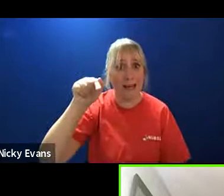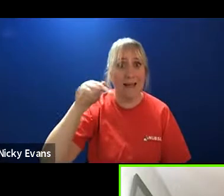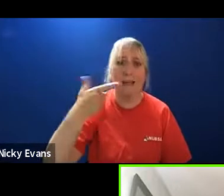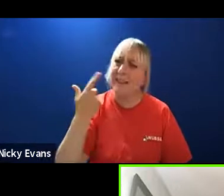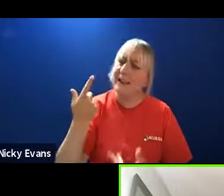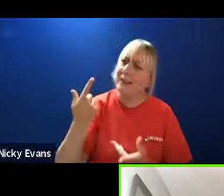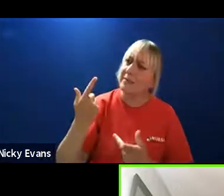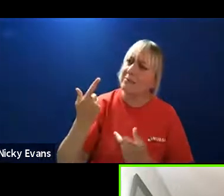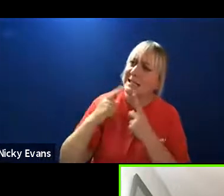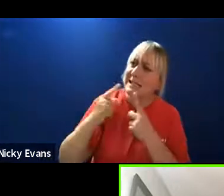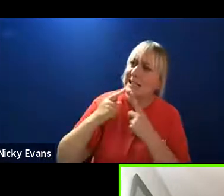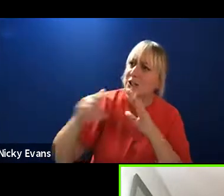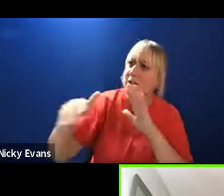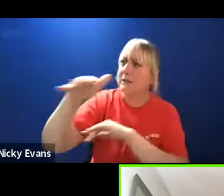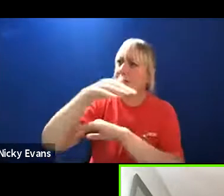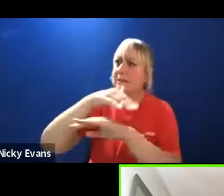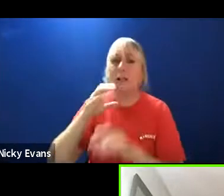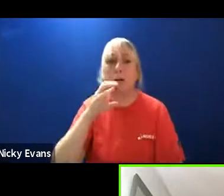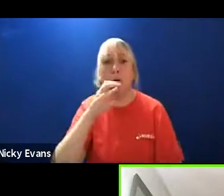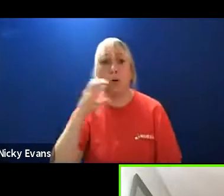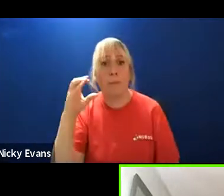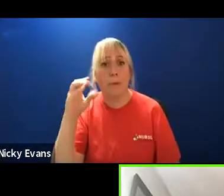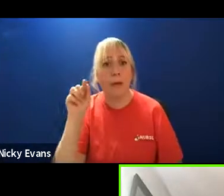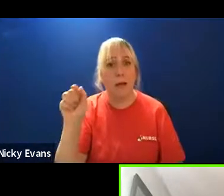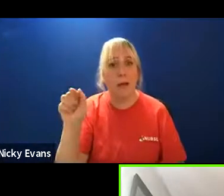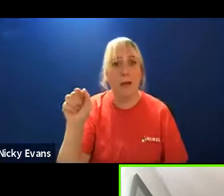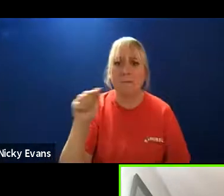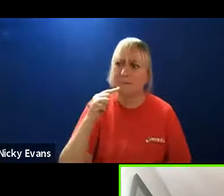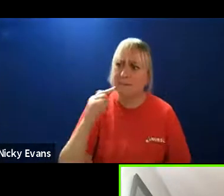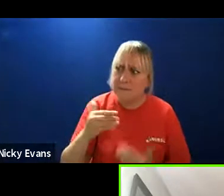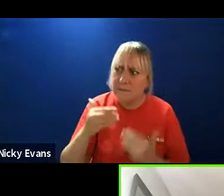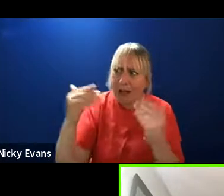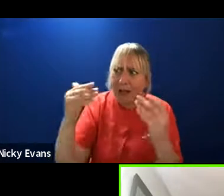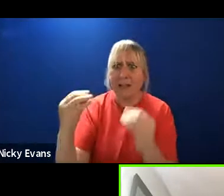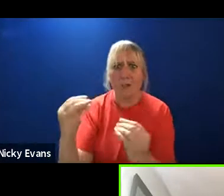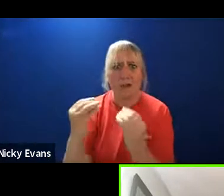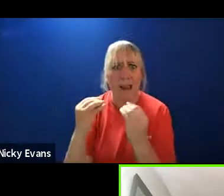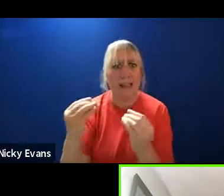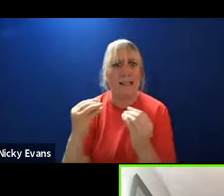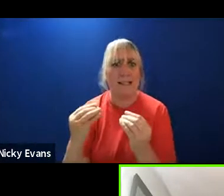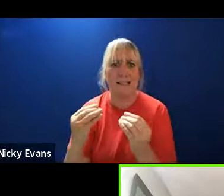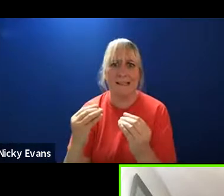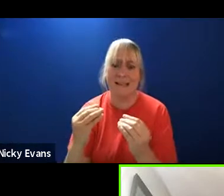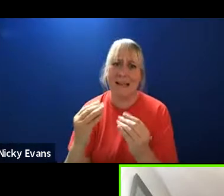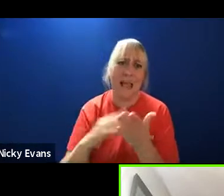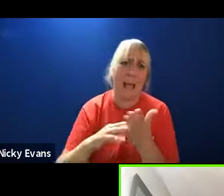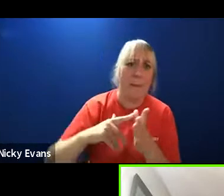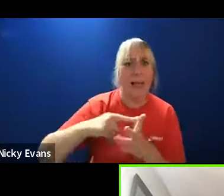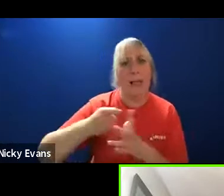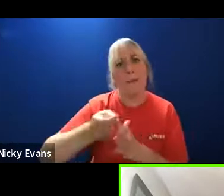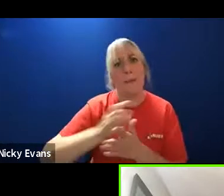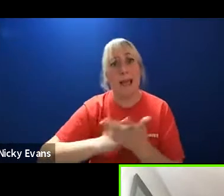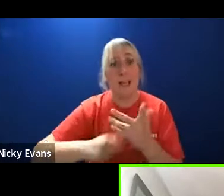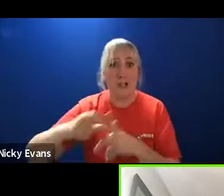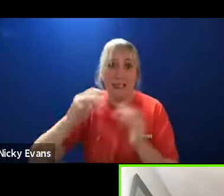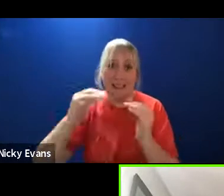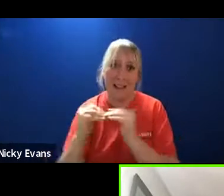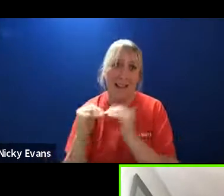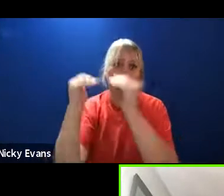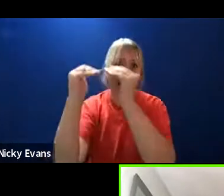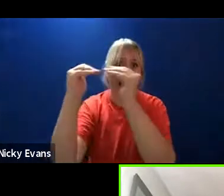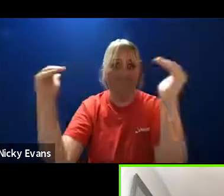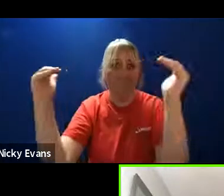the Cuban system are highly trained, master's, PhD levels, with those specific trainings that